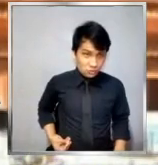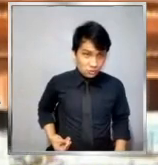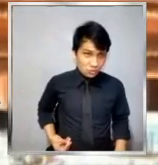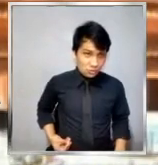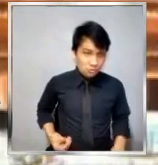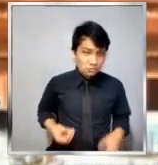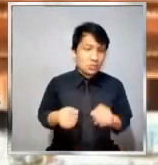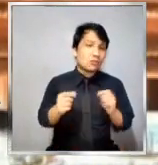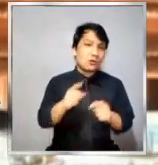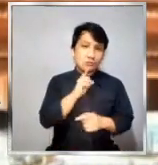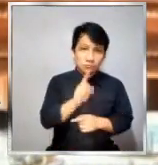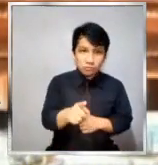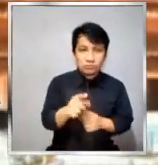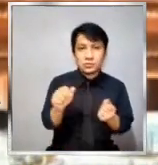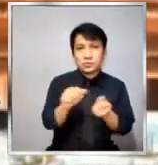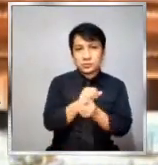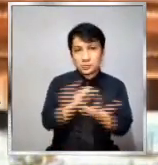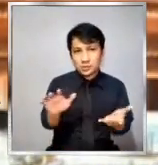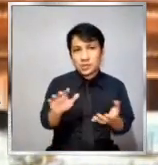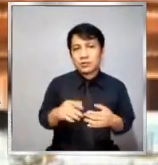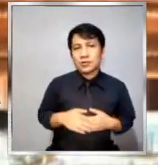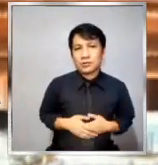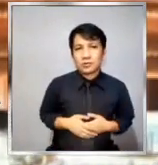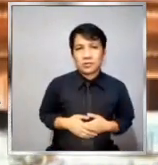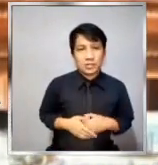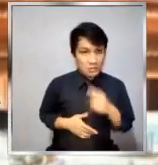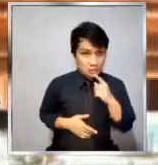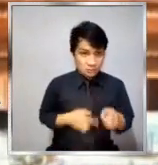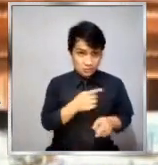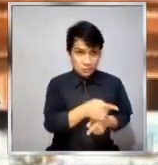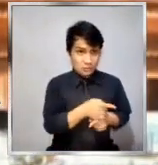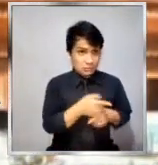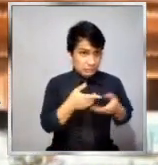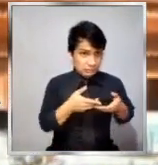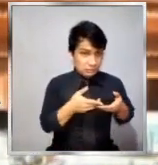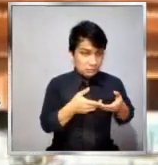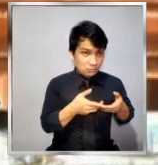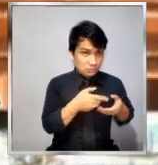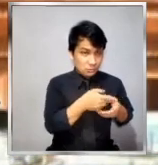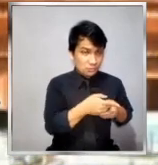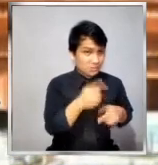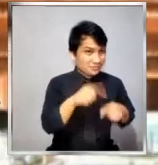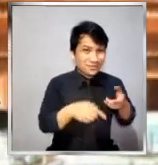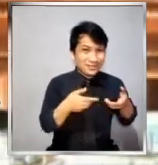kung we tolerate it. Yan ang mahirap, yung